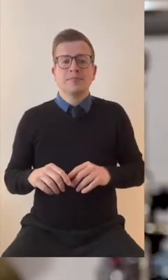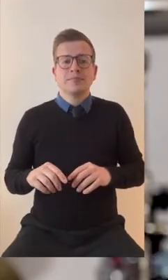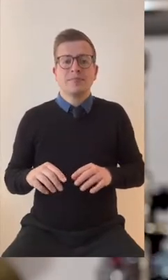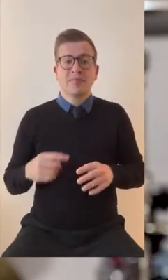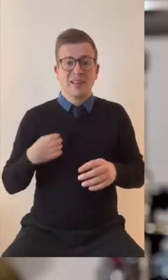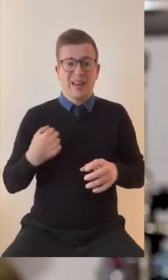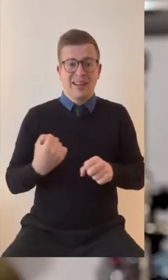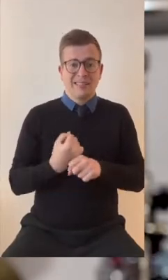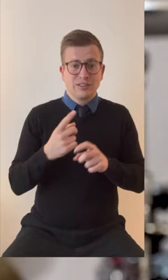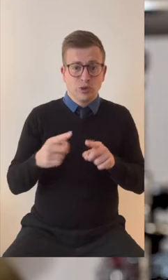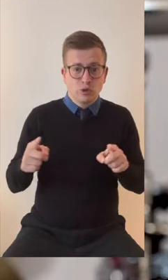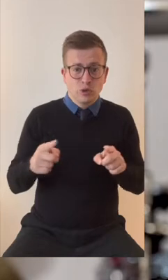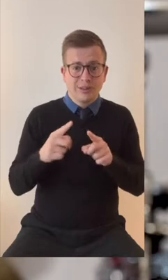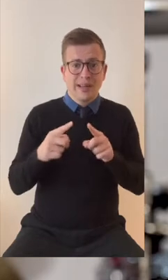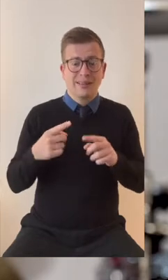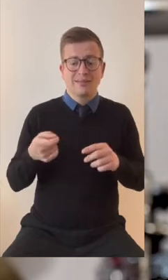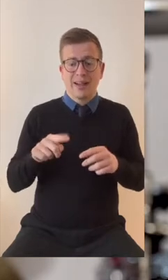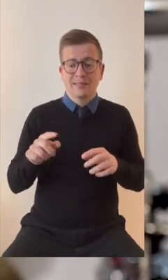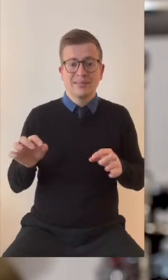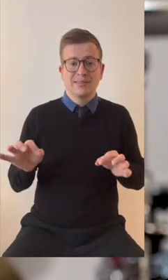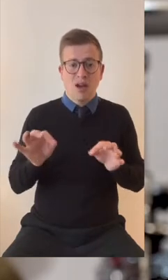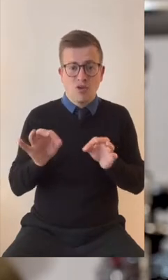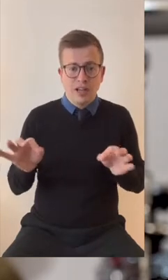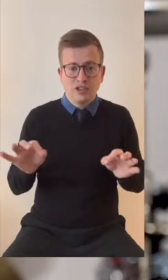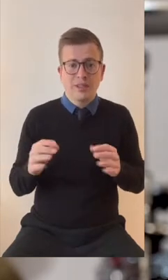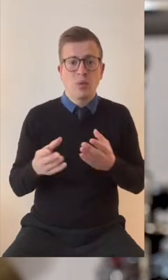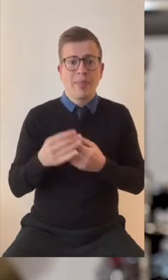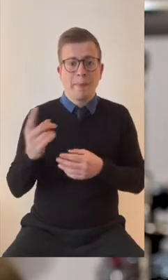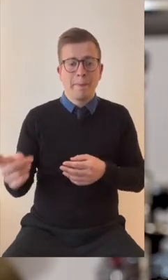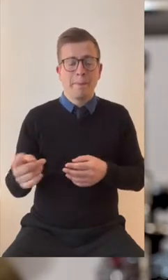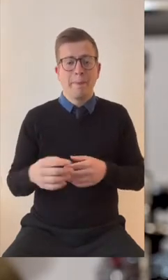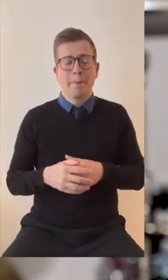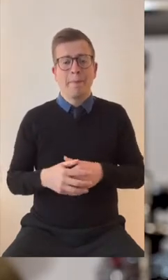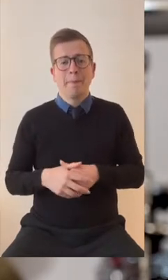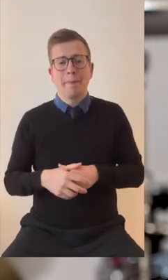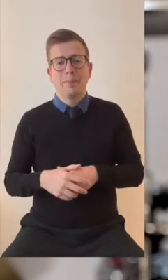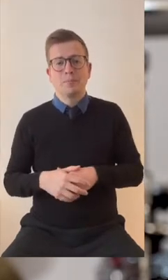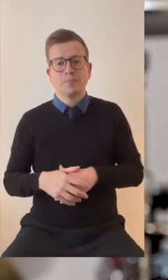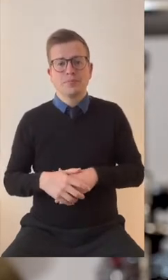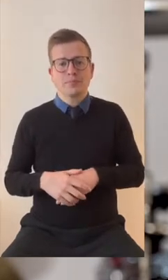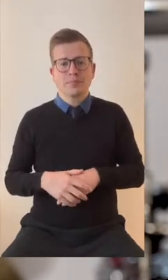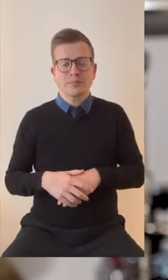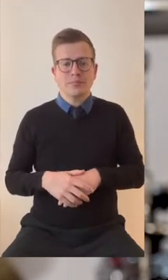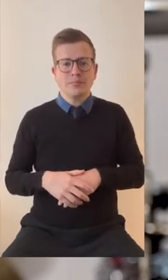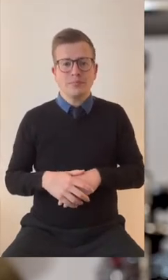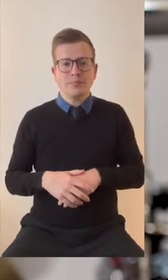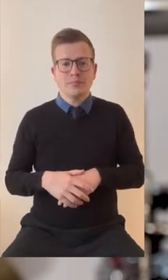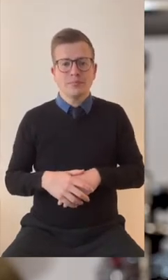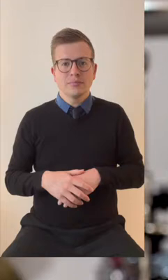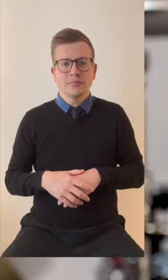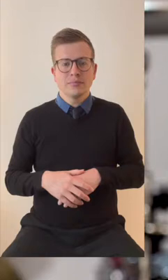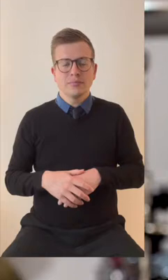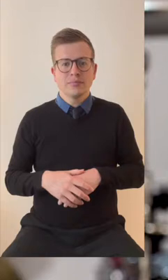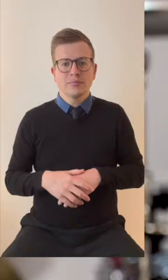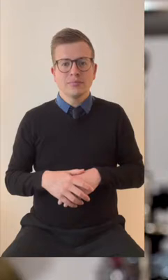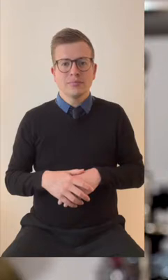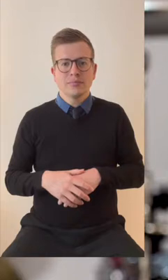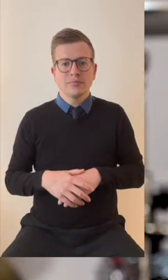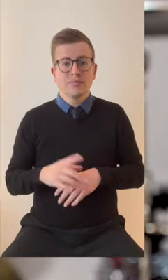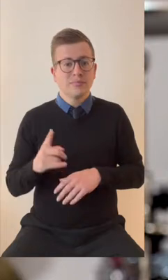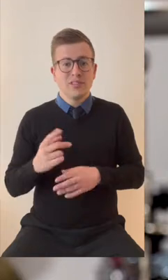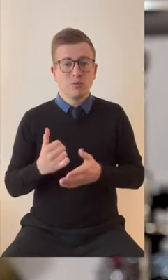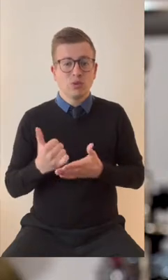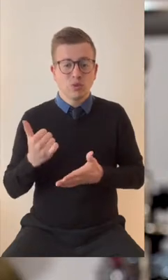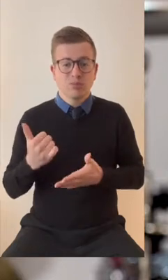And I did conducting and arranging with him, and yeah, he was very, very